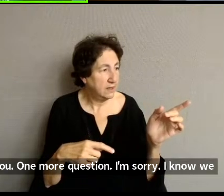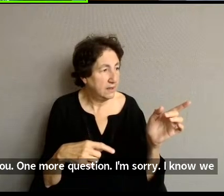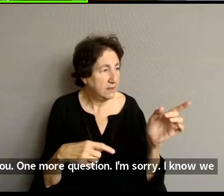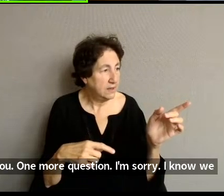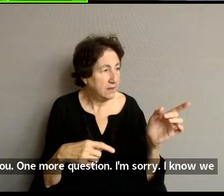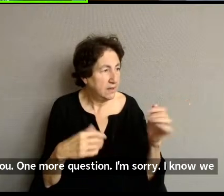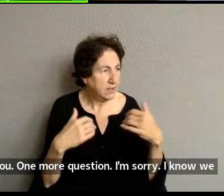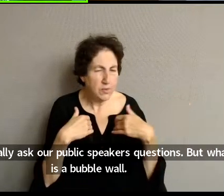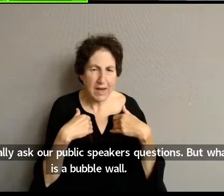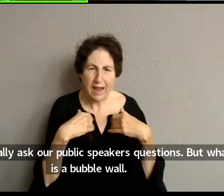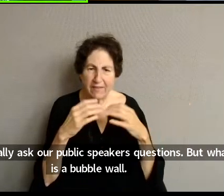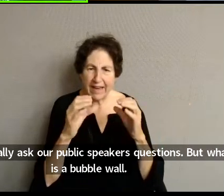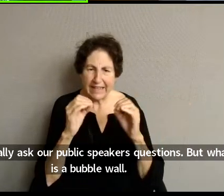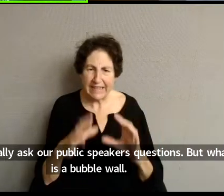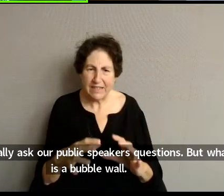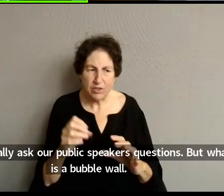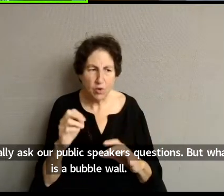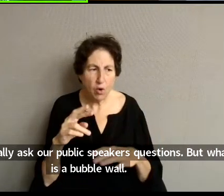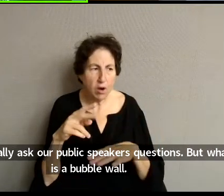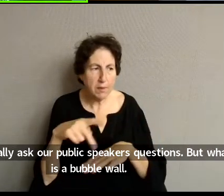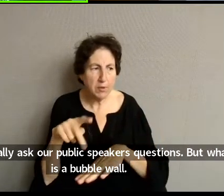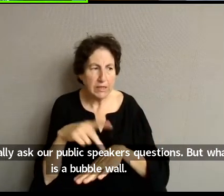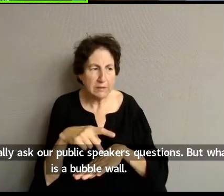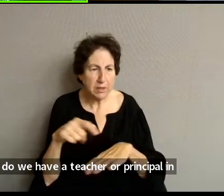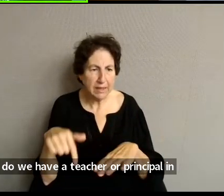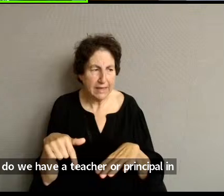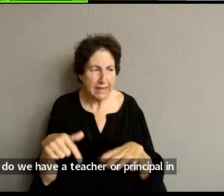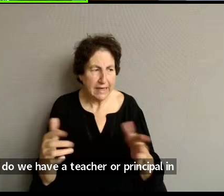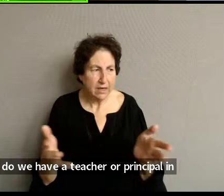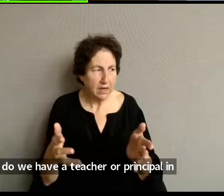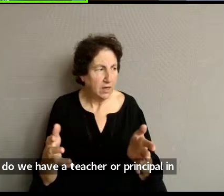Do we have a teacher or a principal in the room that might be able to?